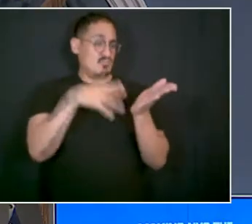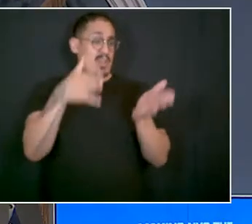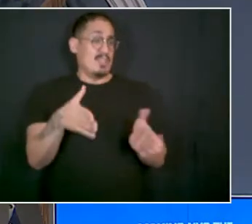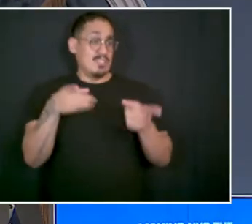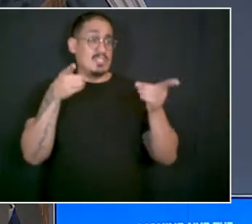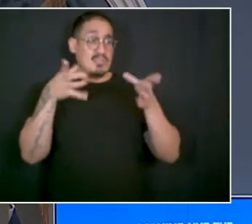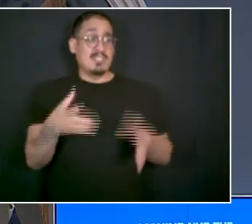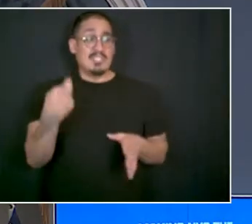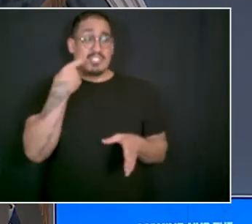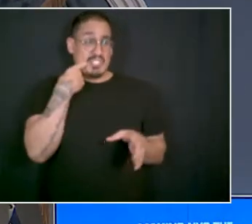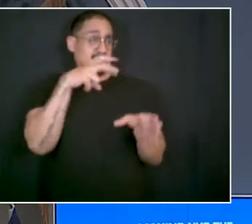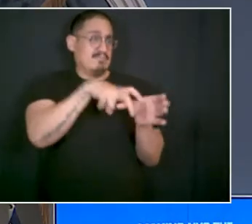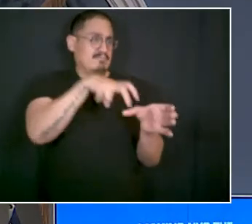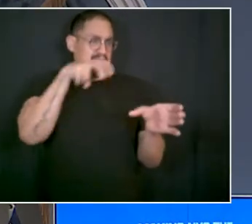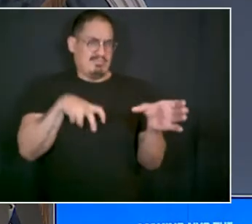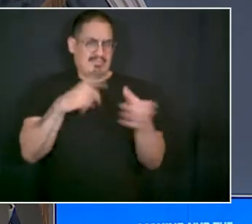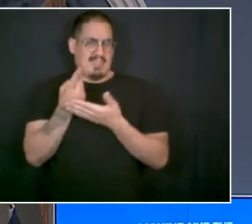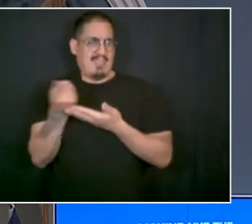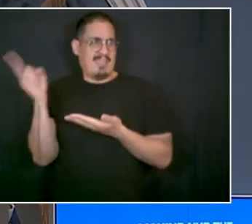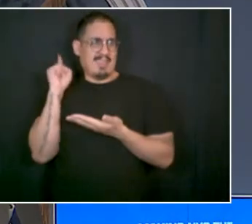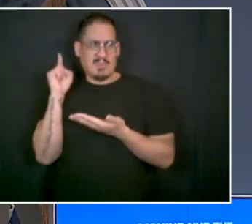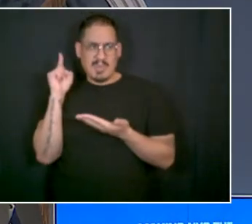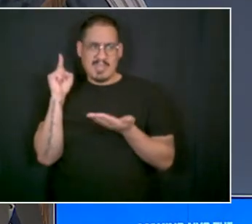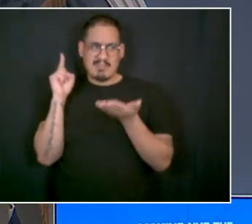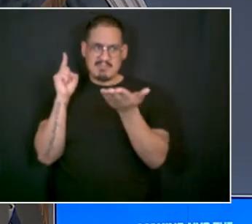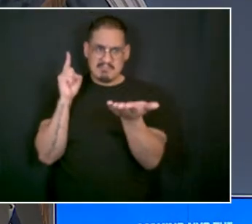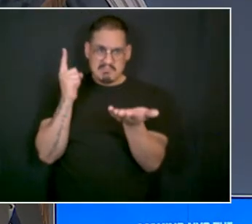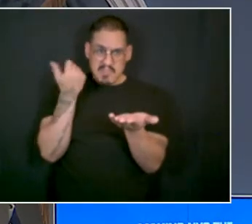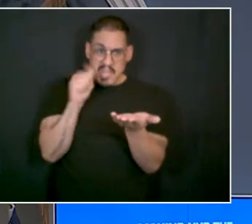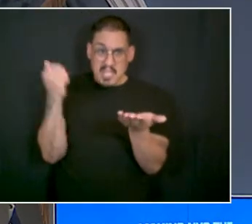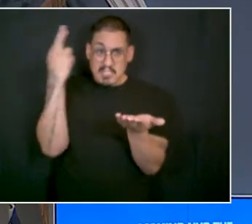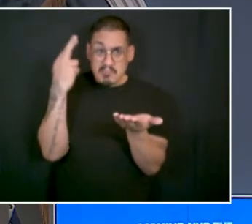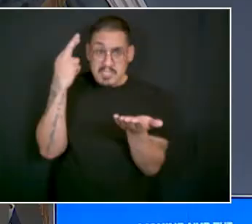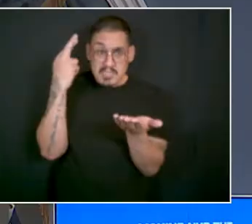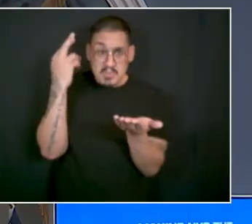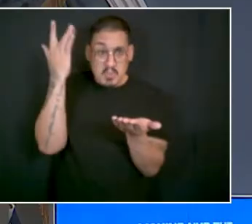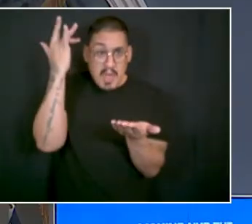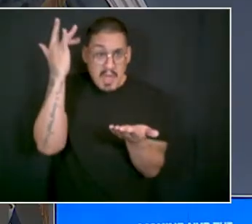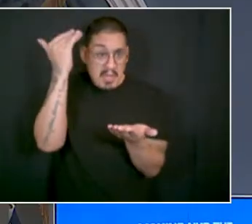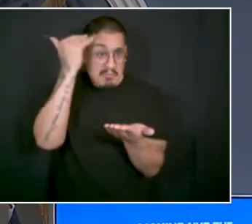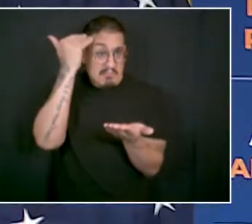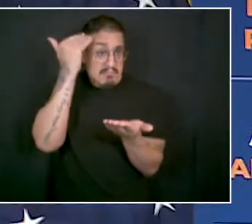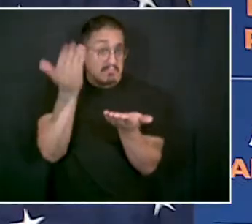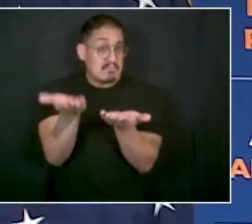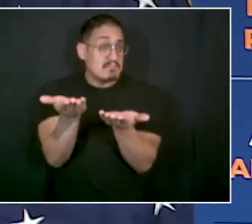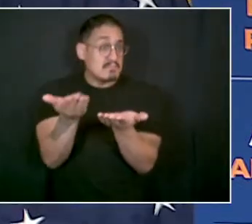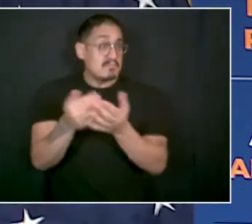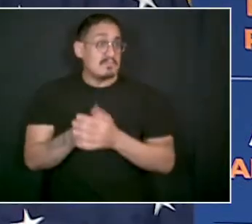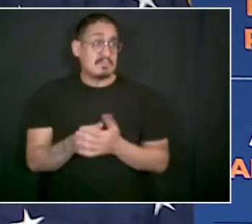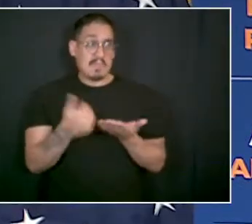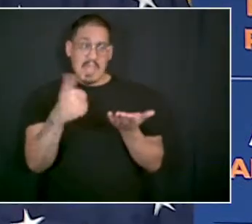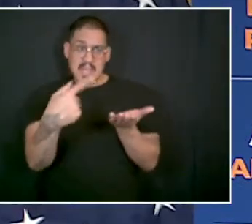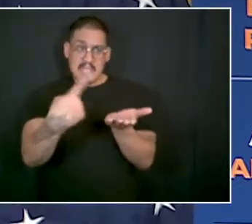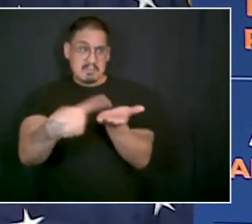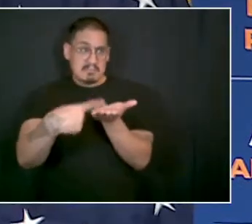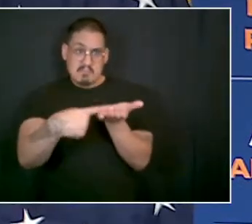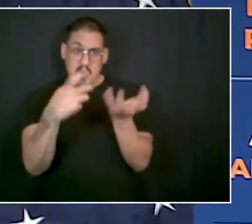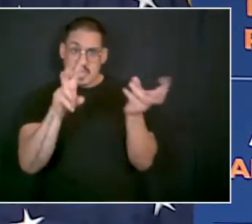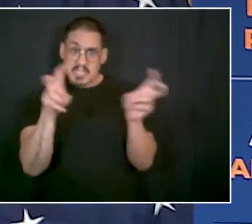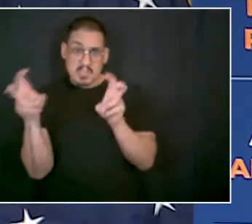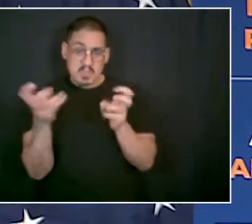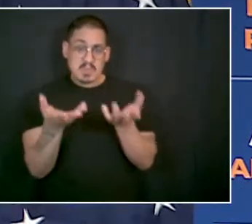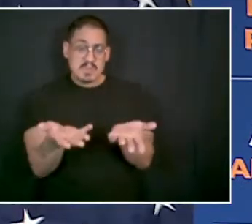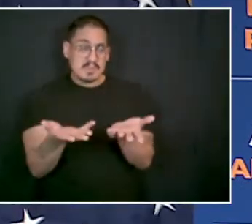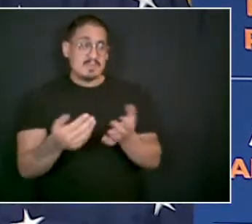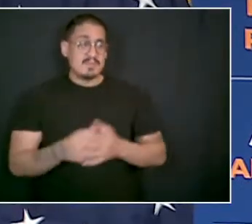any insight into why she left, maybe aside from her resignation letter. Did you discuss anything you could share with us? Yeah, first Randy, and yesterday we